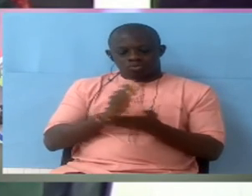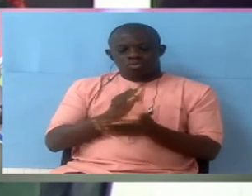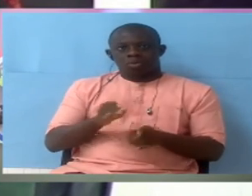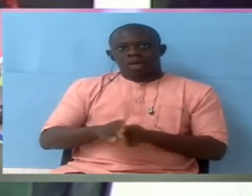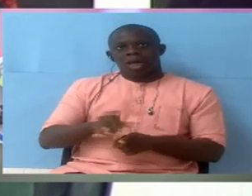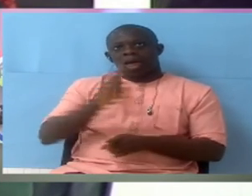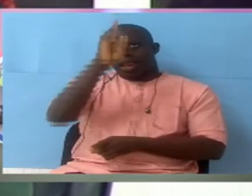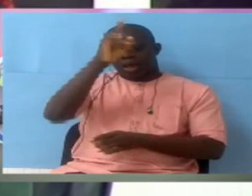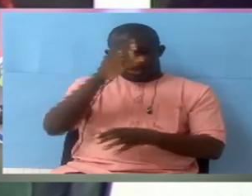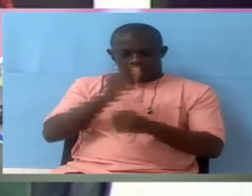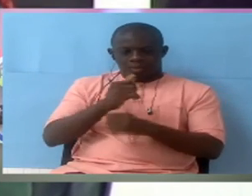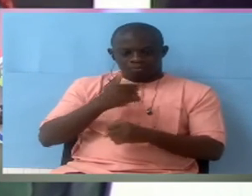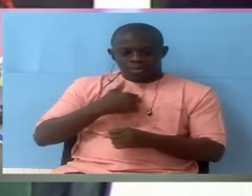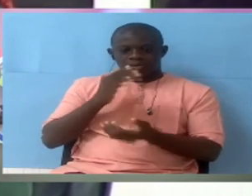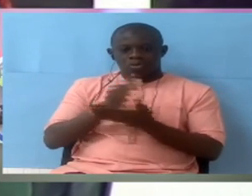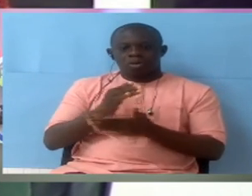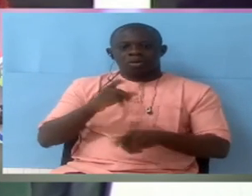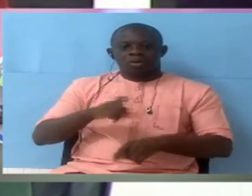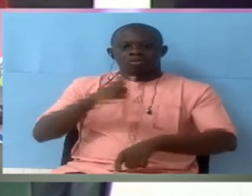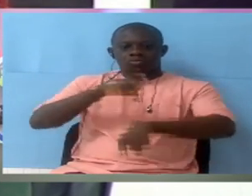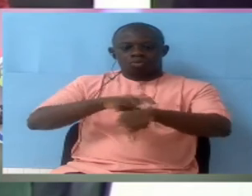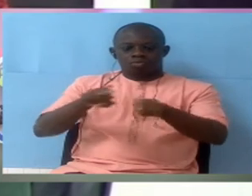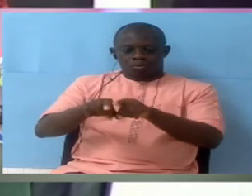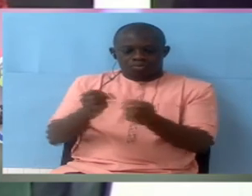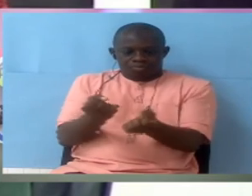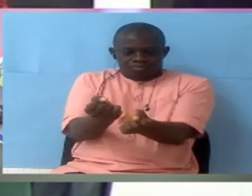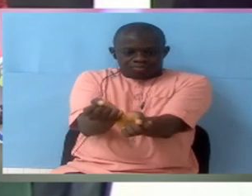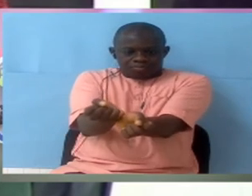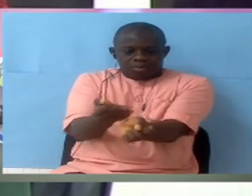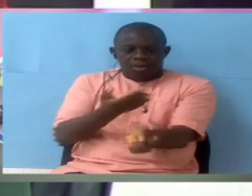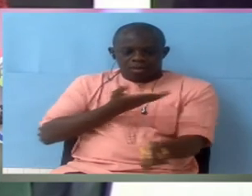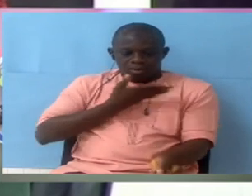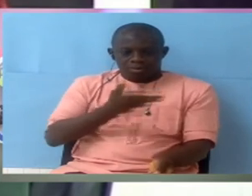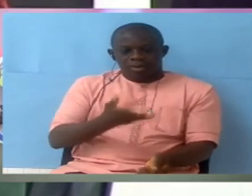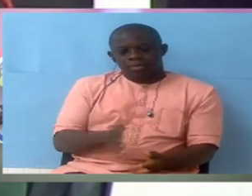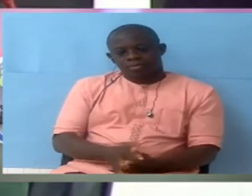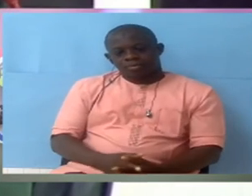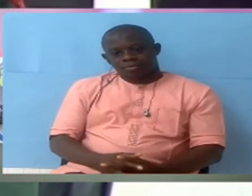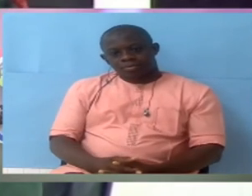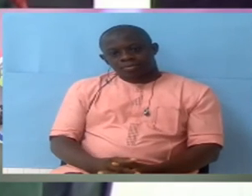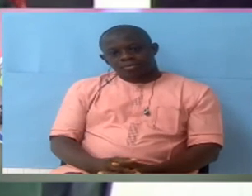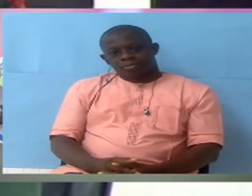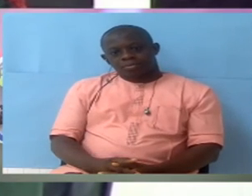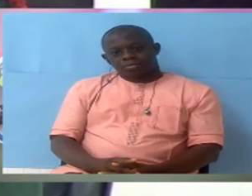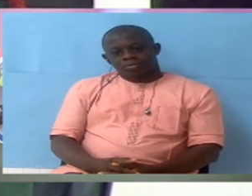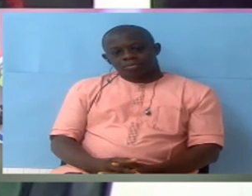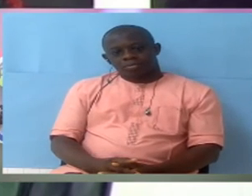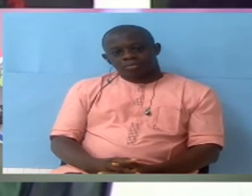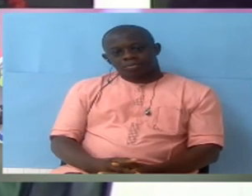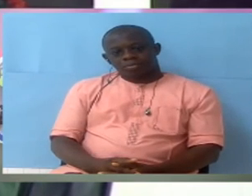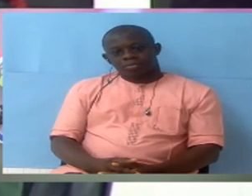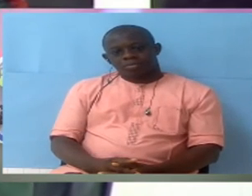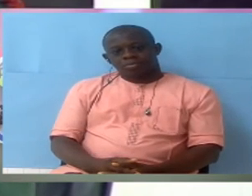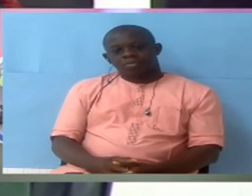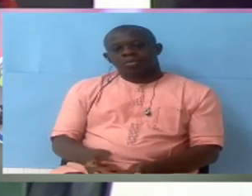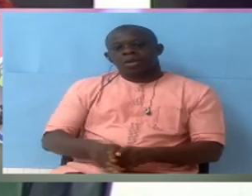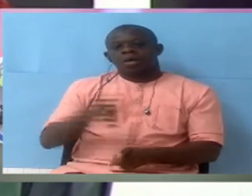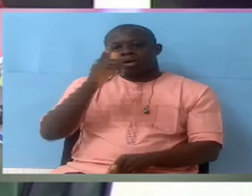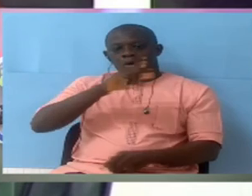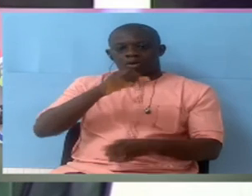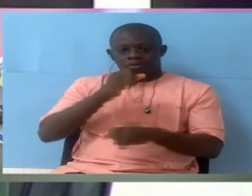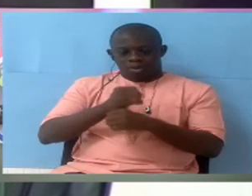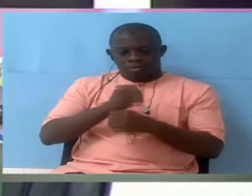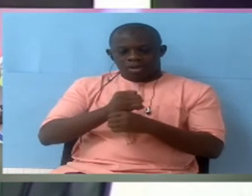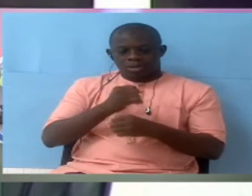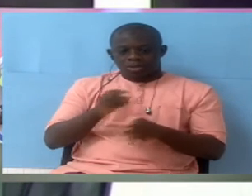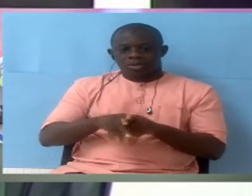front. Way lima dimbalé moy suma cene bi loxo yi ñu ko cene ci kanam. Then I happened to create a hole with my two